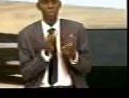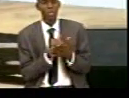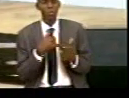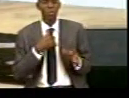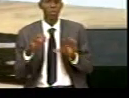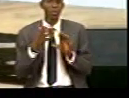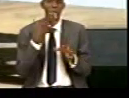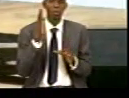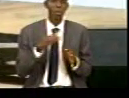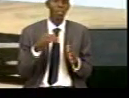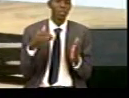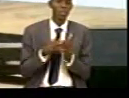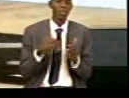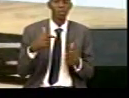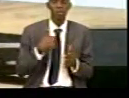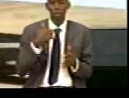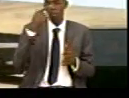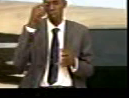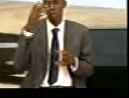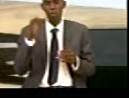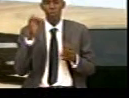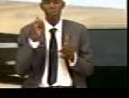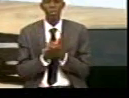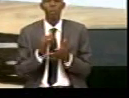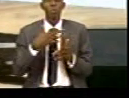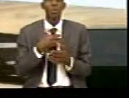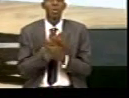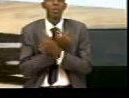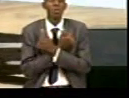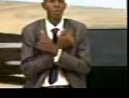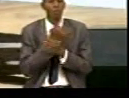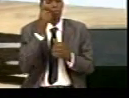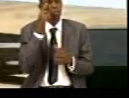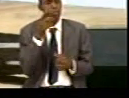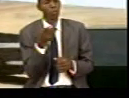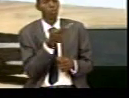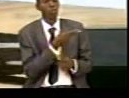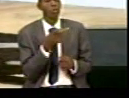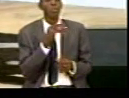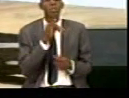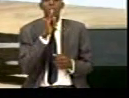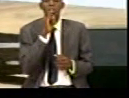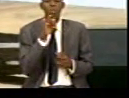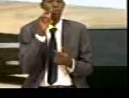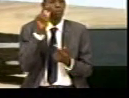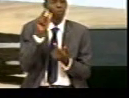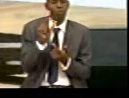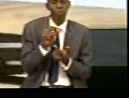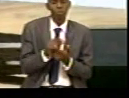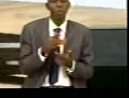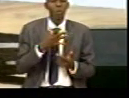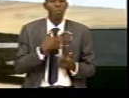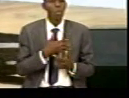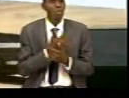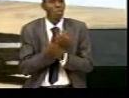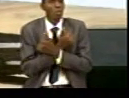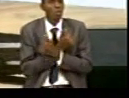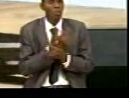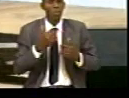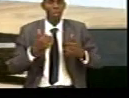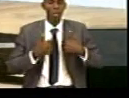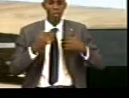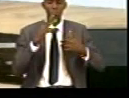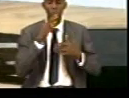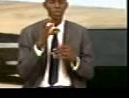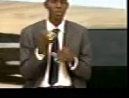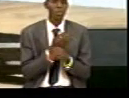me, and because of that, my love is shy, and my love has gone inside the room,